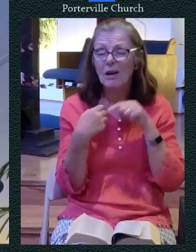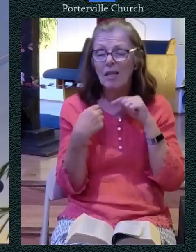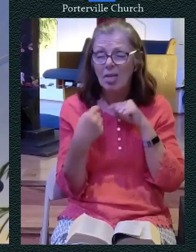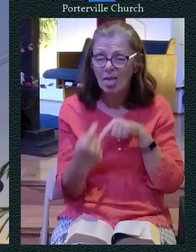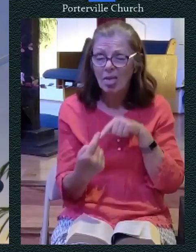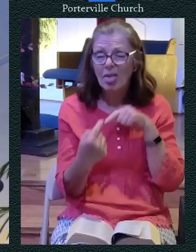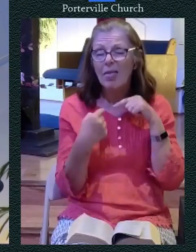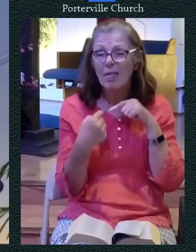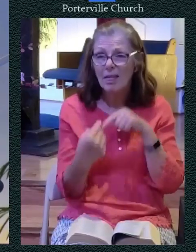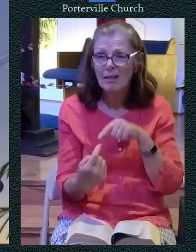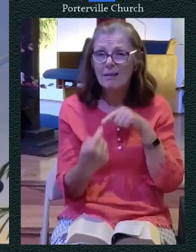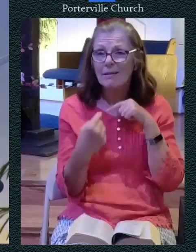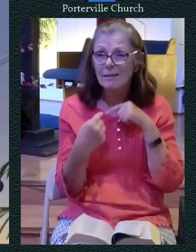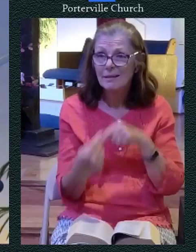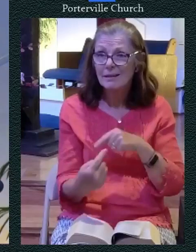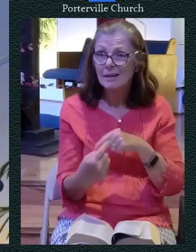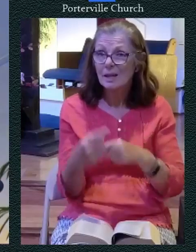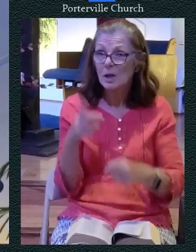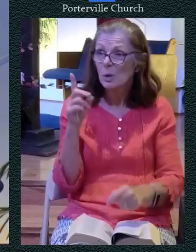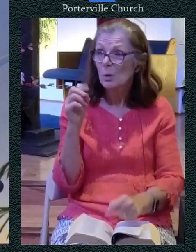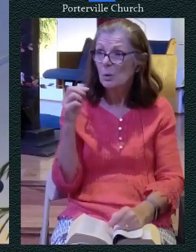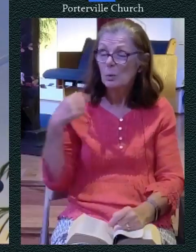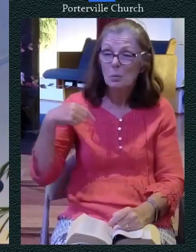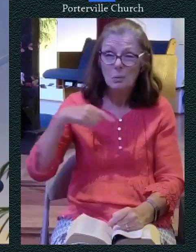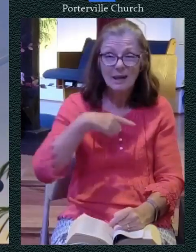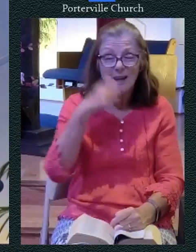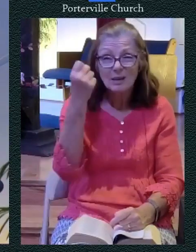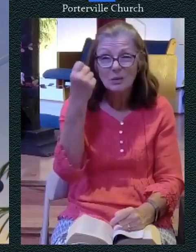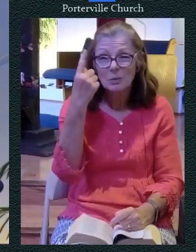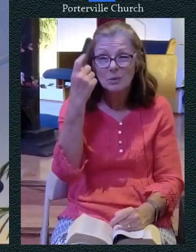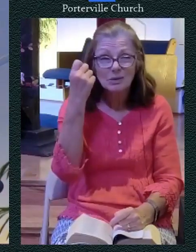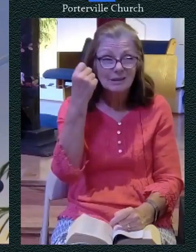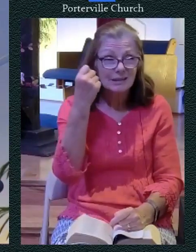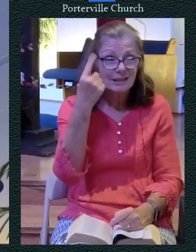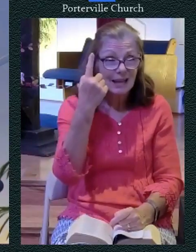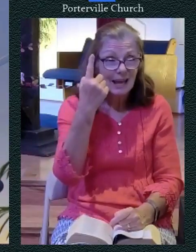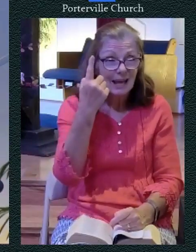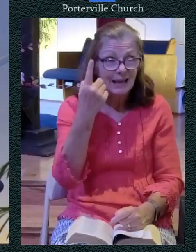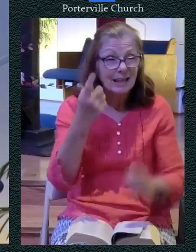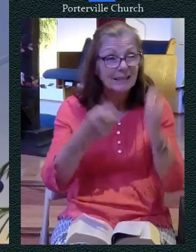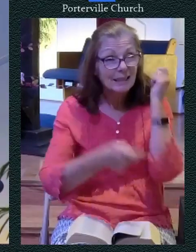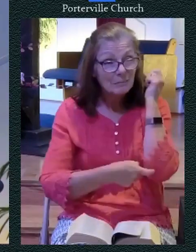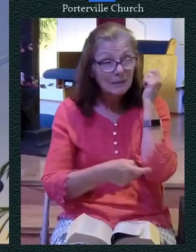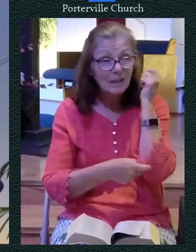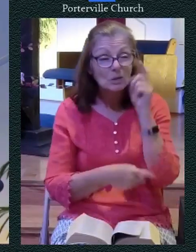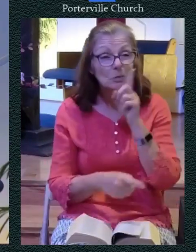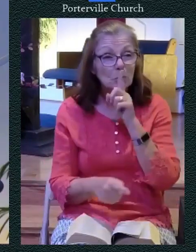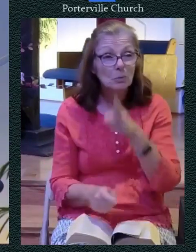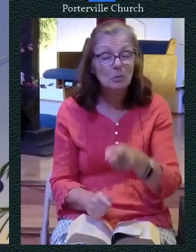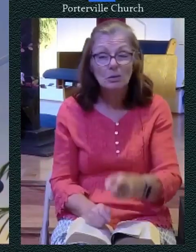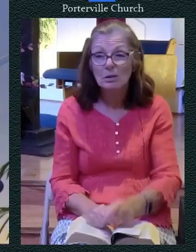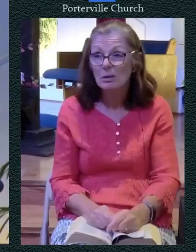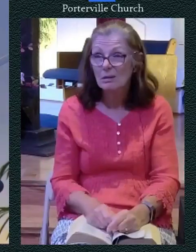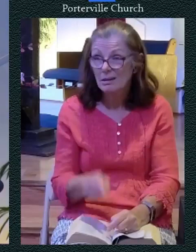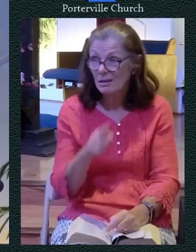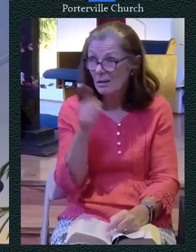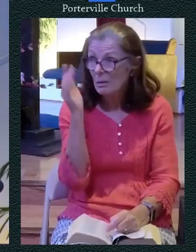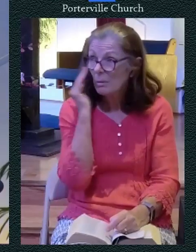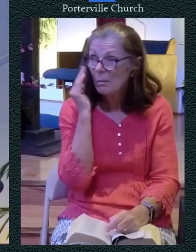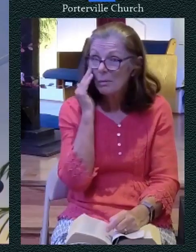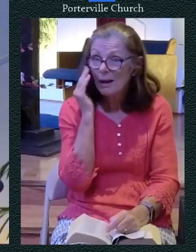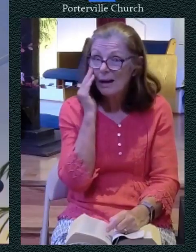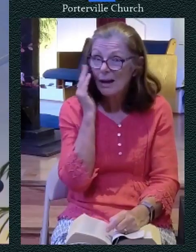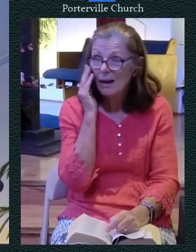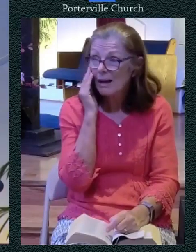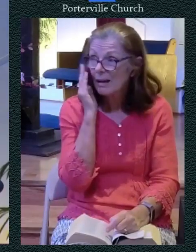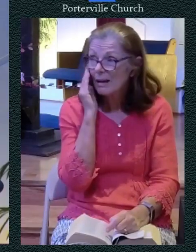Do we understand and realize how difficult temptation can be? Are you aware? Are you alive to that in